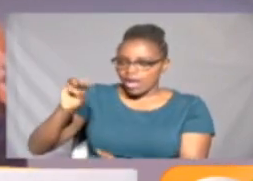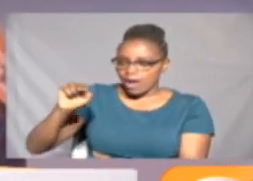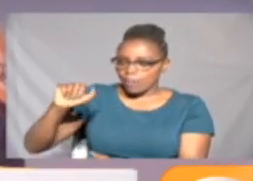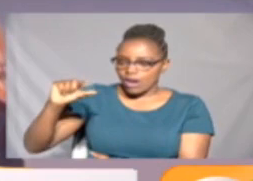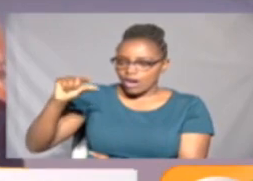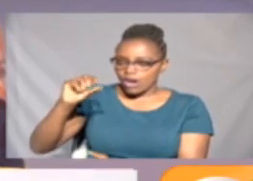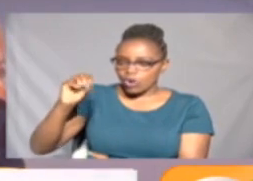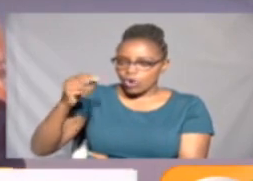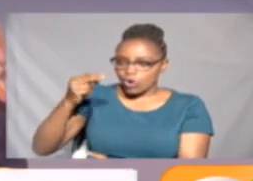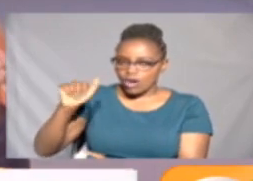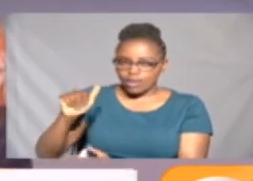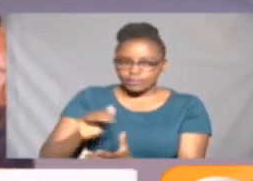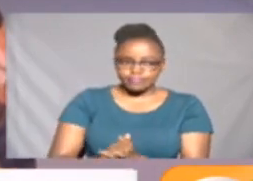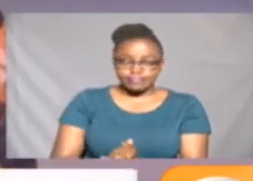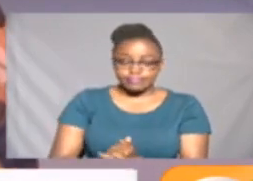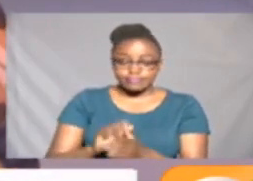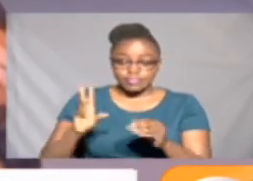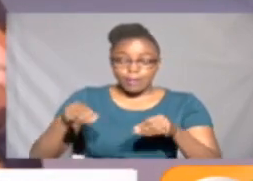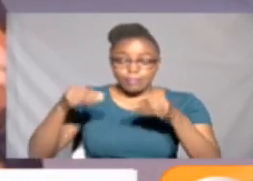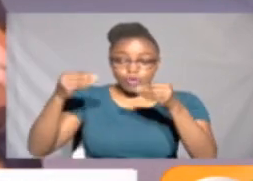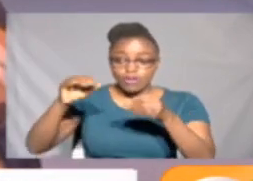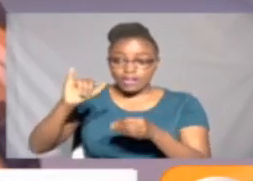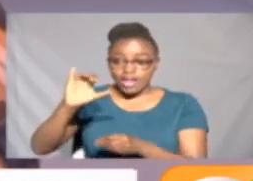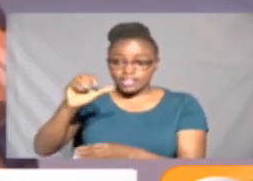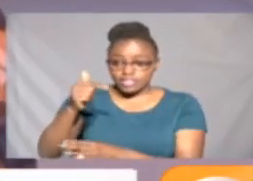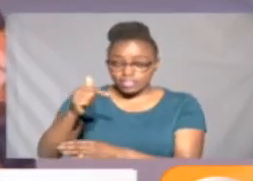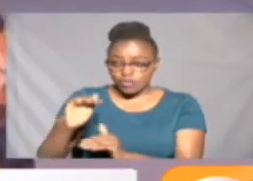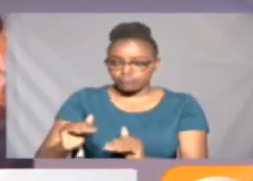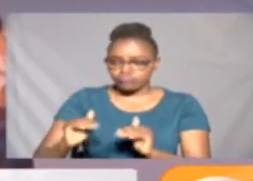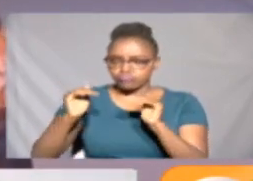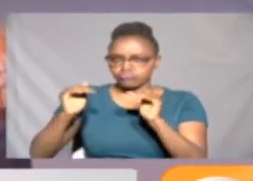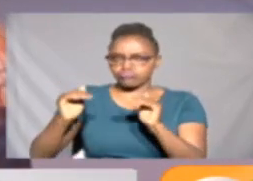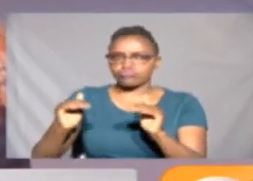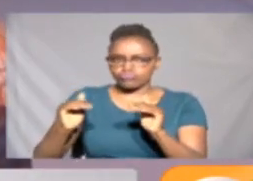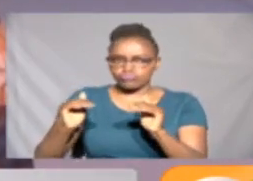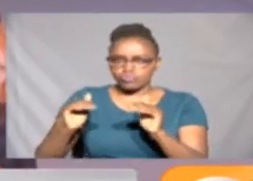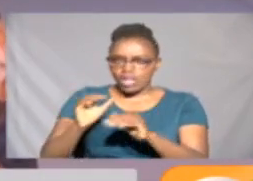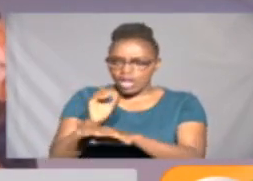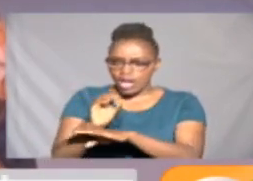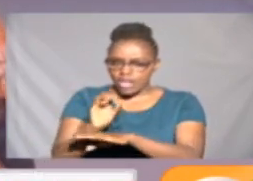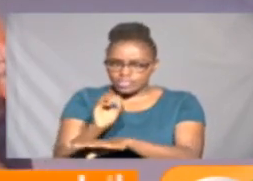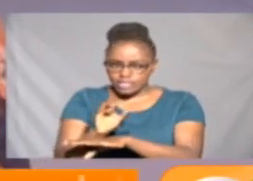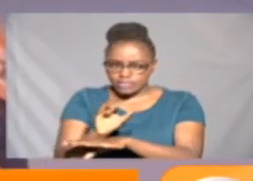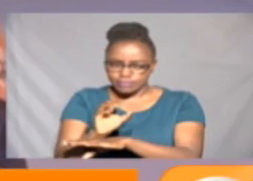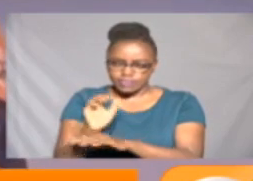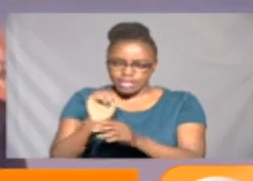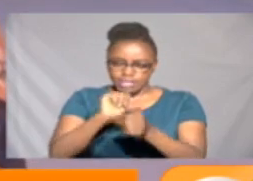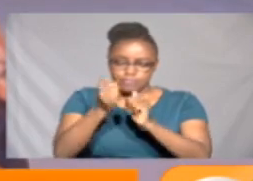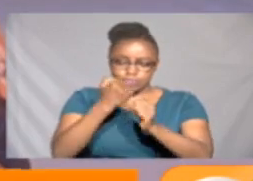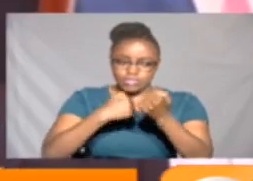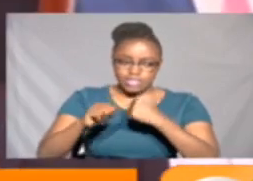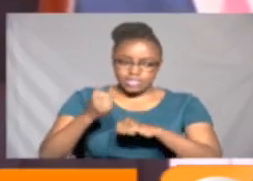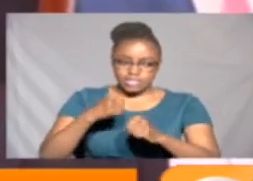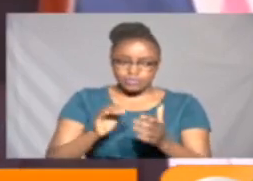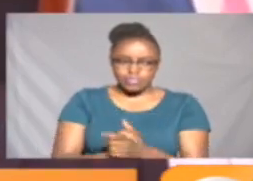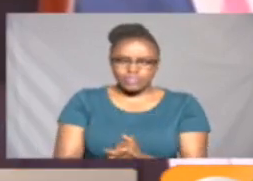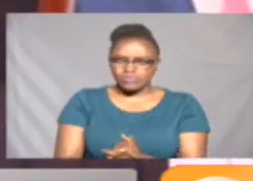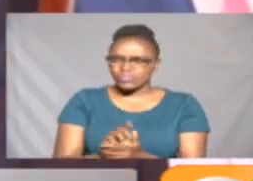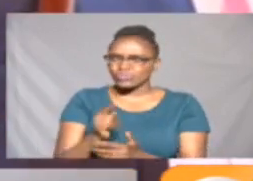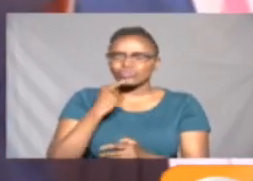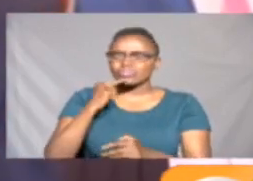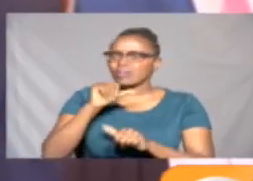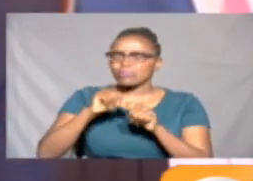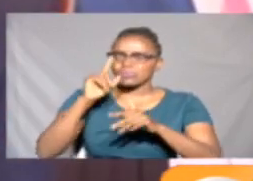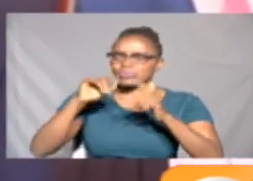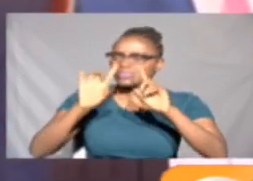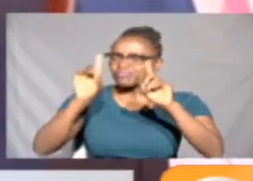Magoha. Providing ICT, advances in ICT, counseling, sporting activity. What the hell are you talking